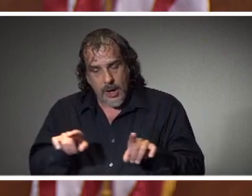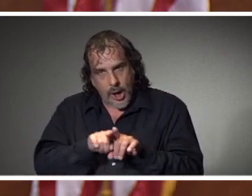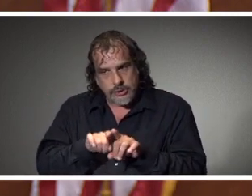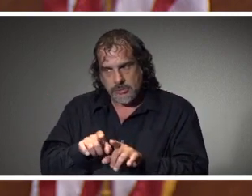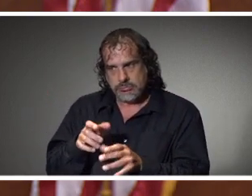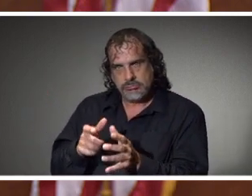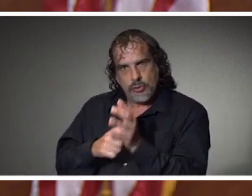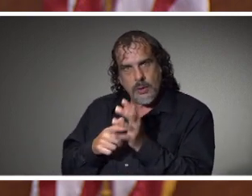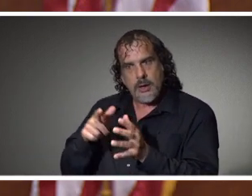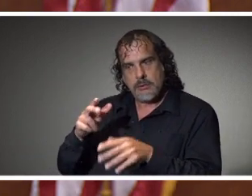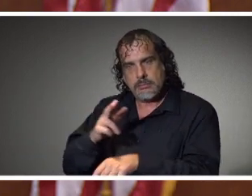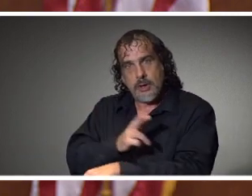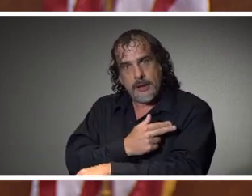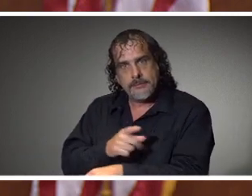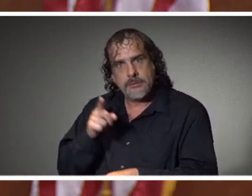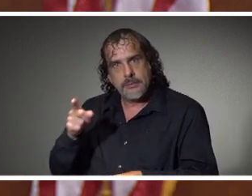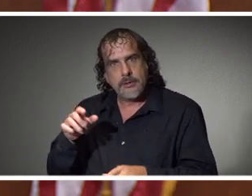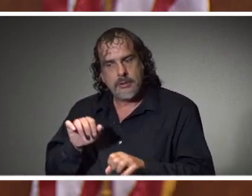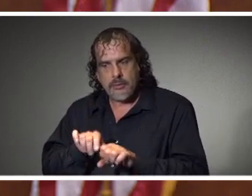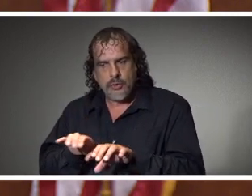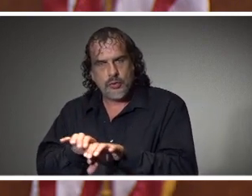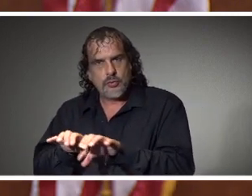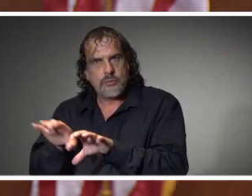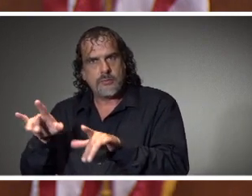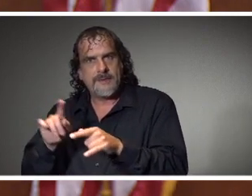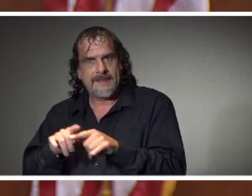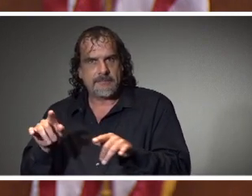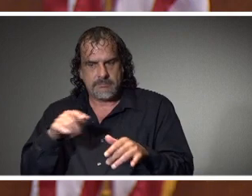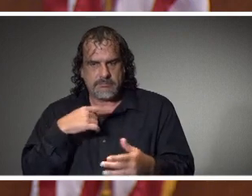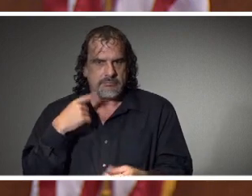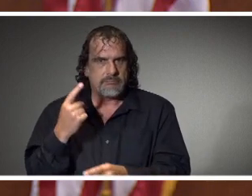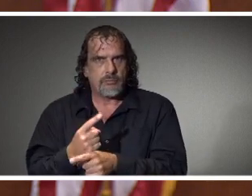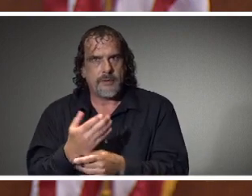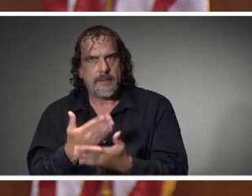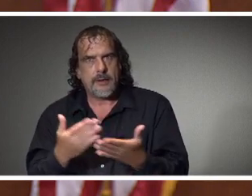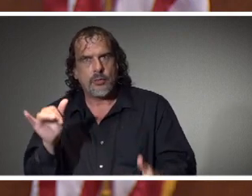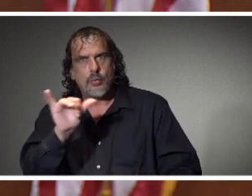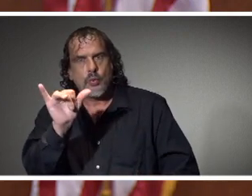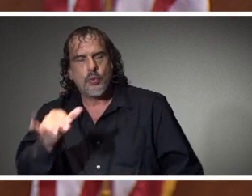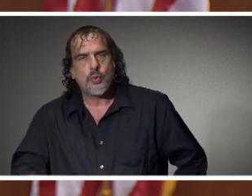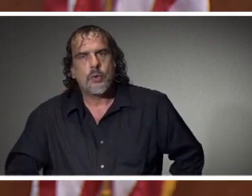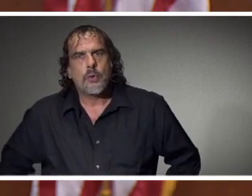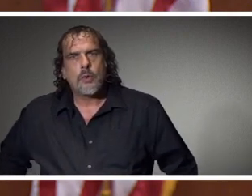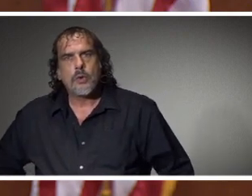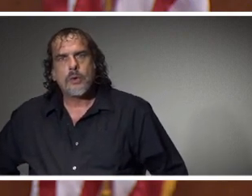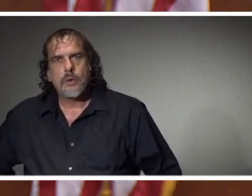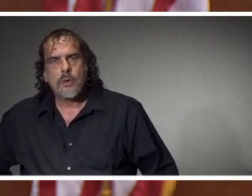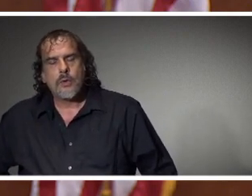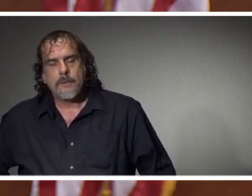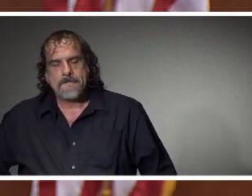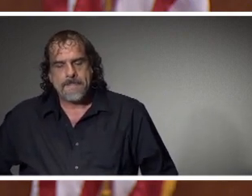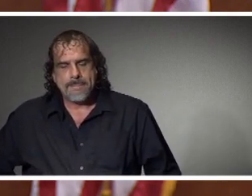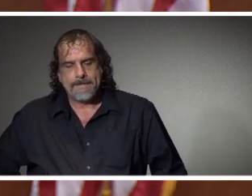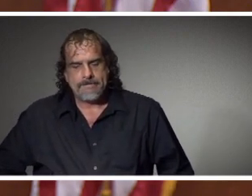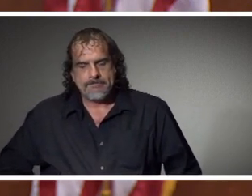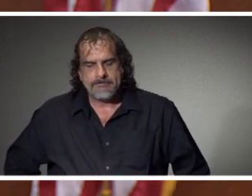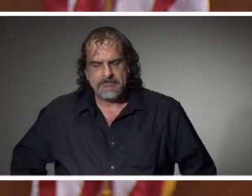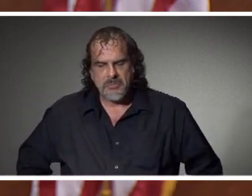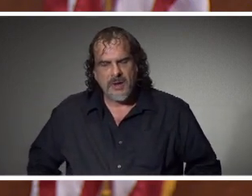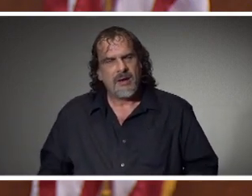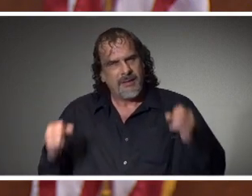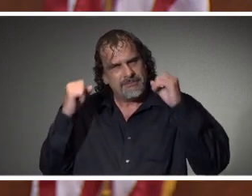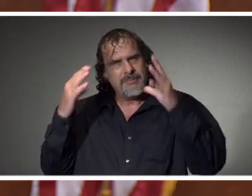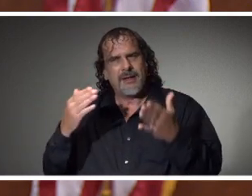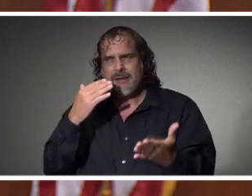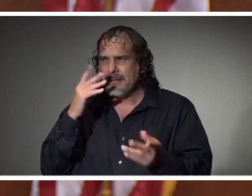time work to ensure that those in the hospital space do the right thing as well. And we've got a lot of good people doing a lot